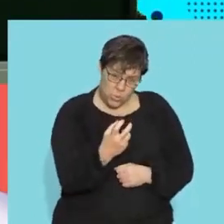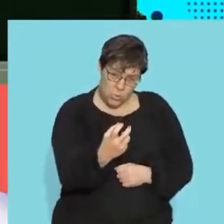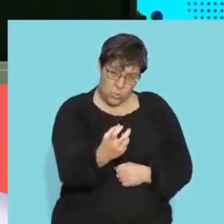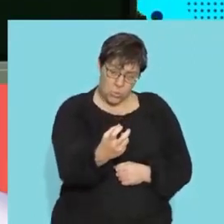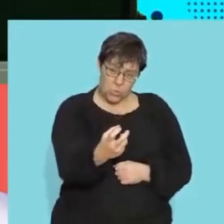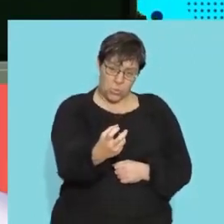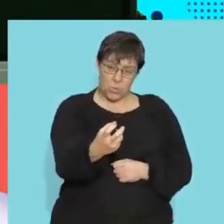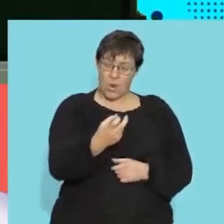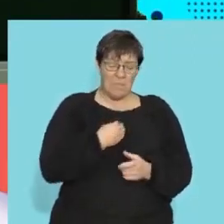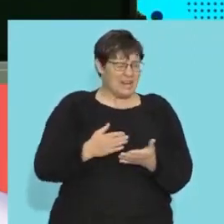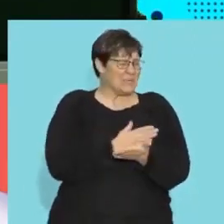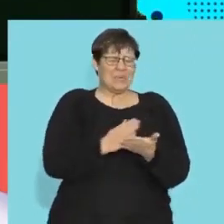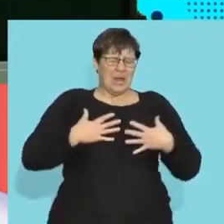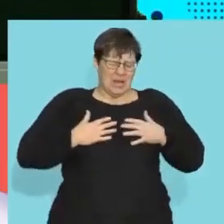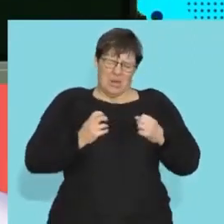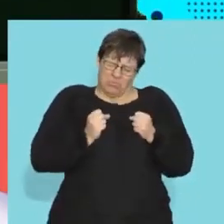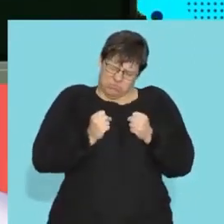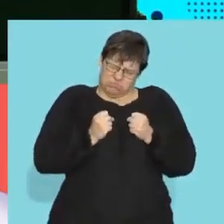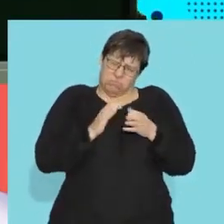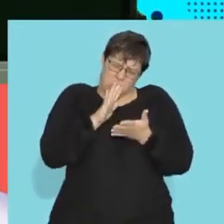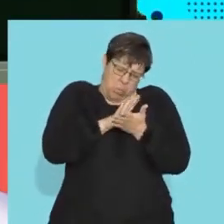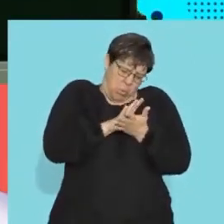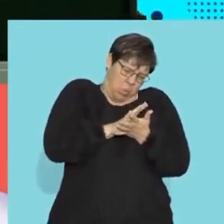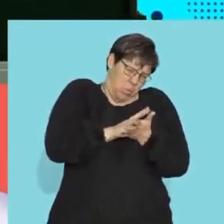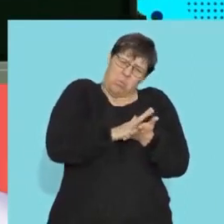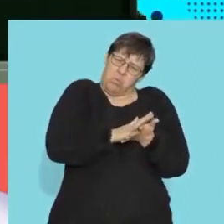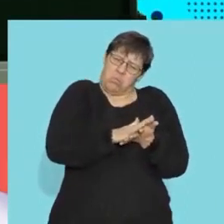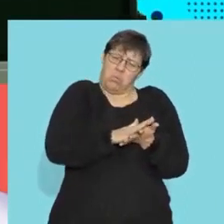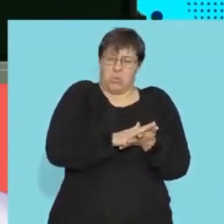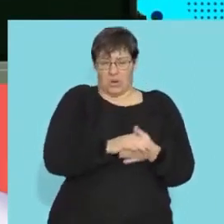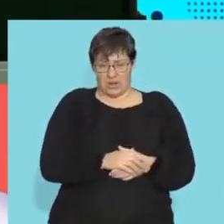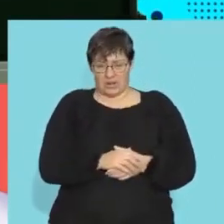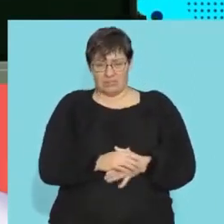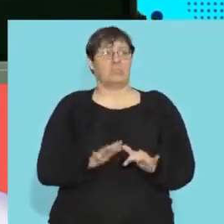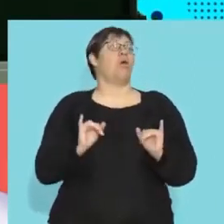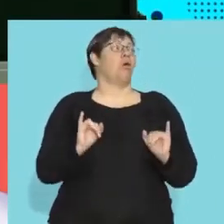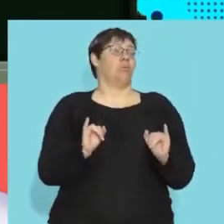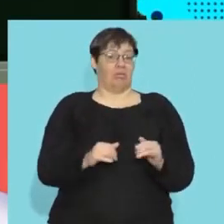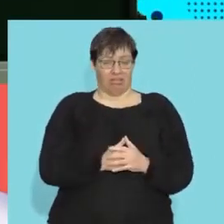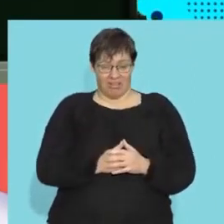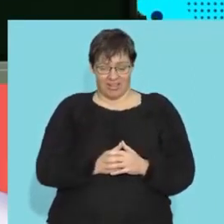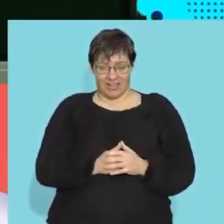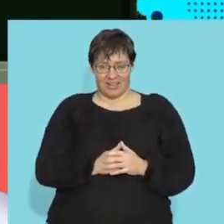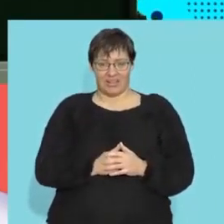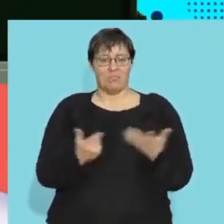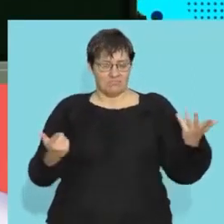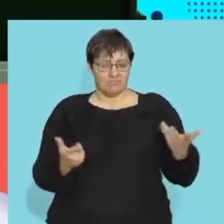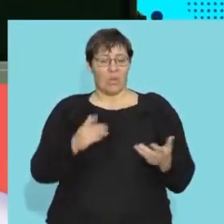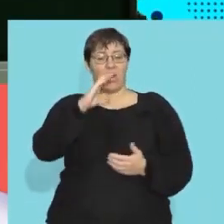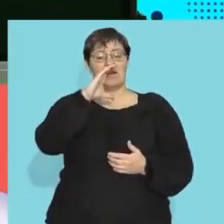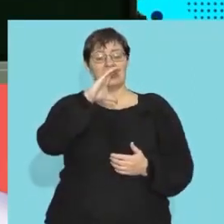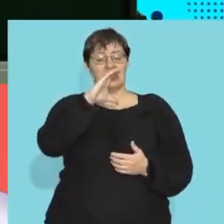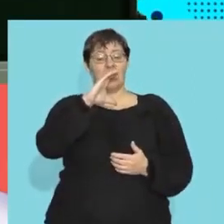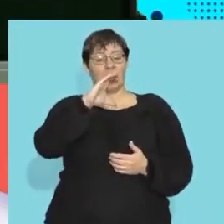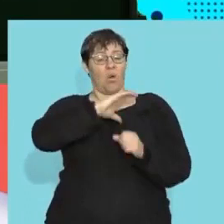out until literally everything air that you have right is gone. It's terrible. Okay, now obviously guys, with